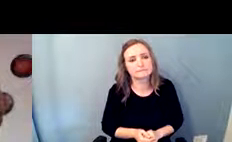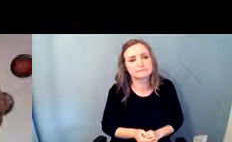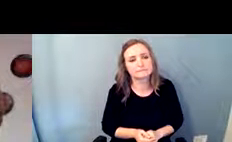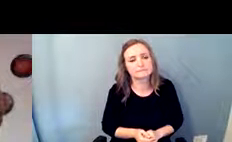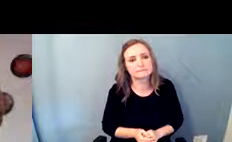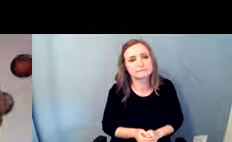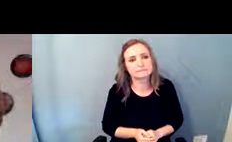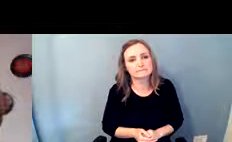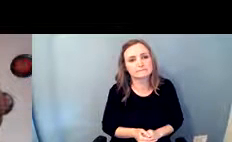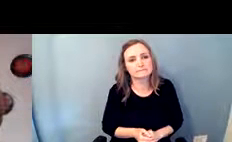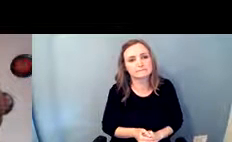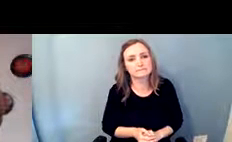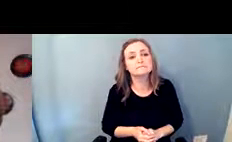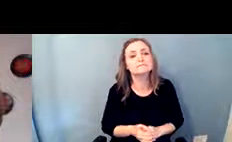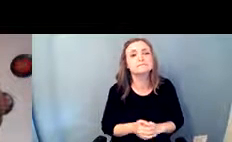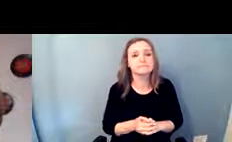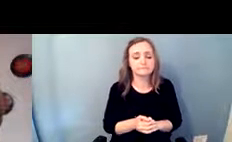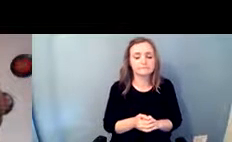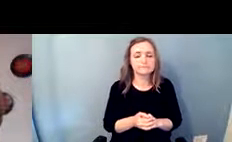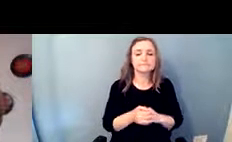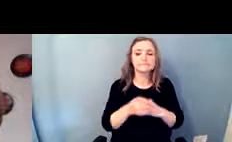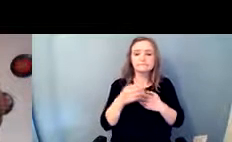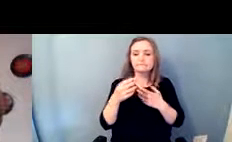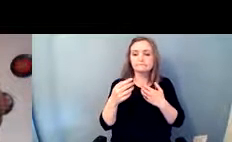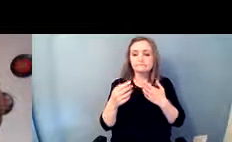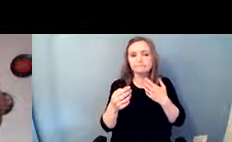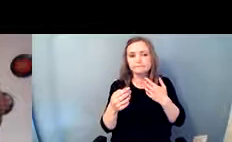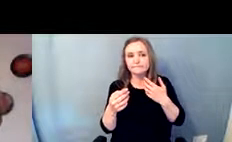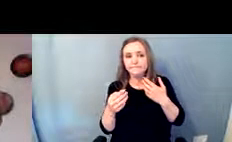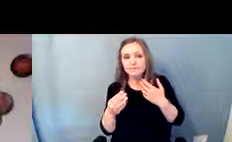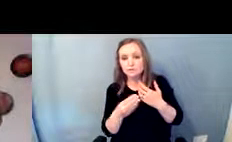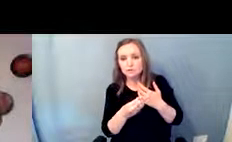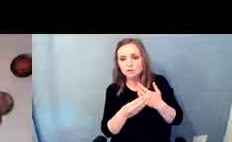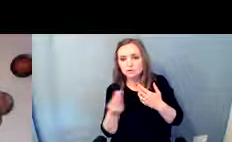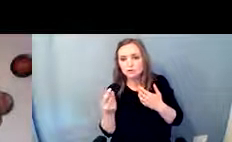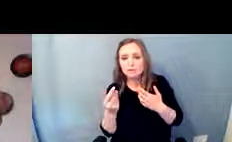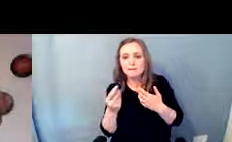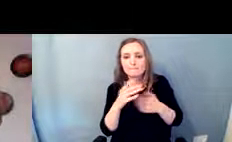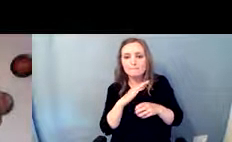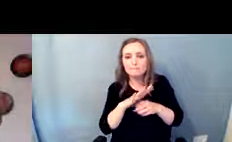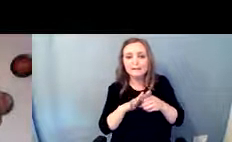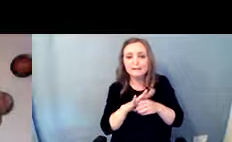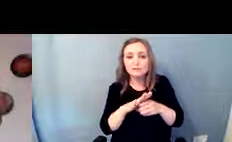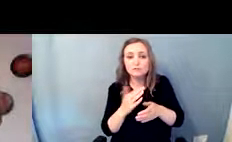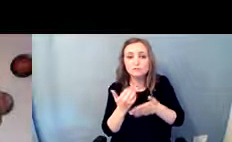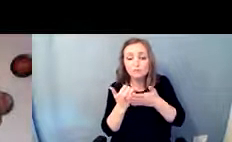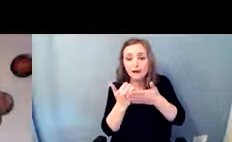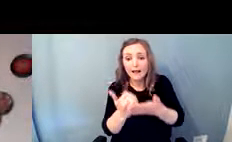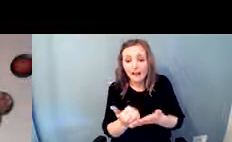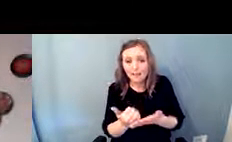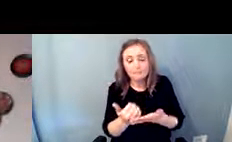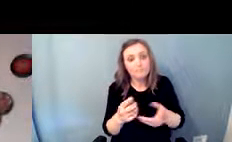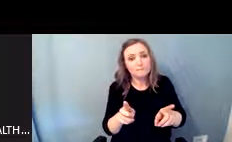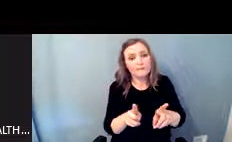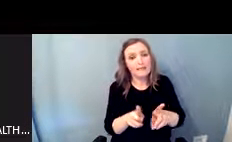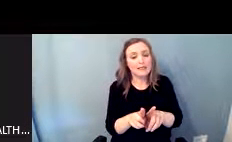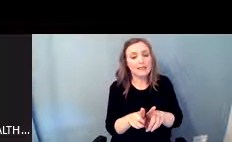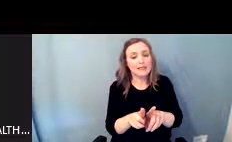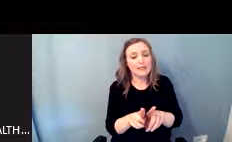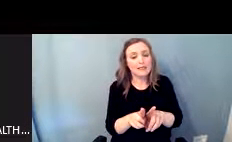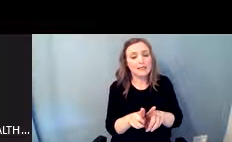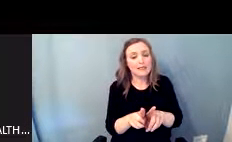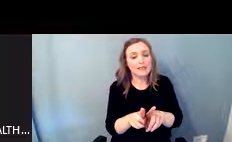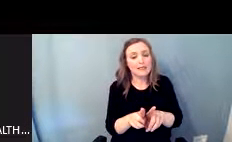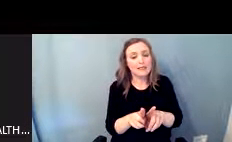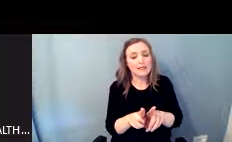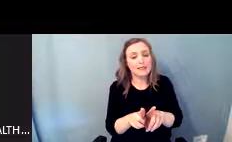Other things that helped people access help, I mean, not in Derbyshire, but certainly nationally, people were looking at having hotlines so that they could